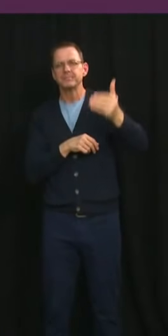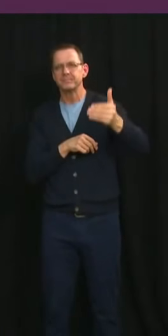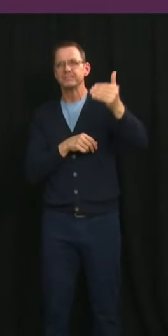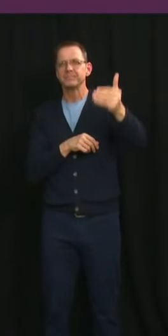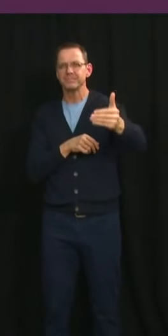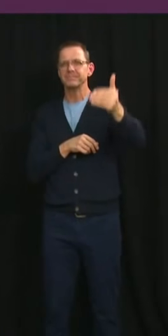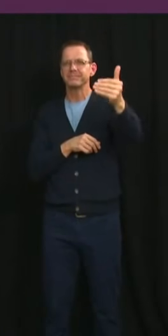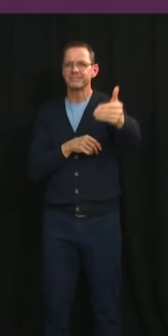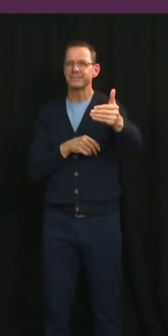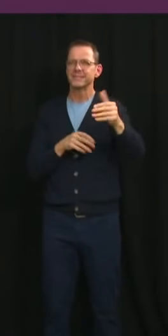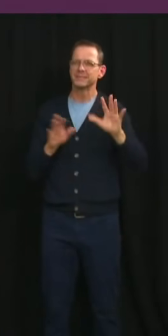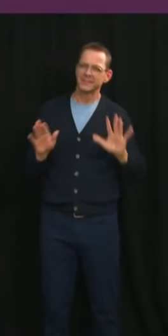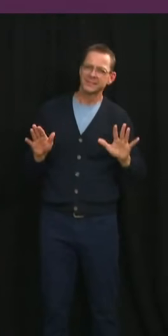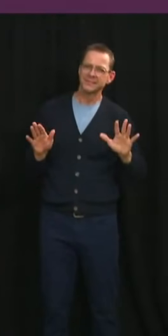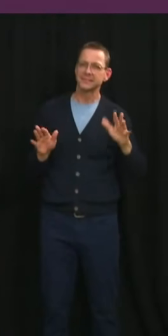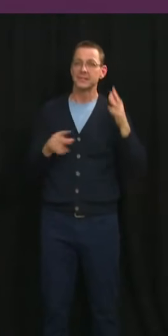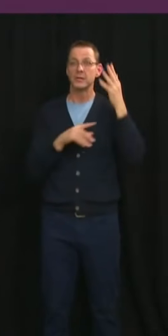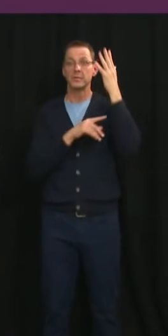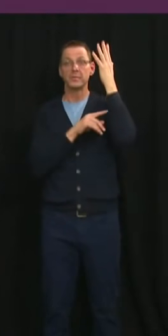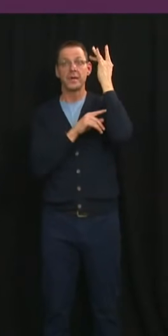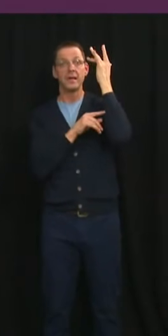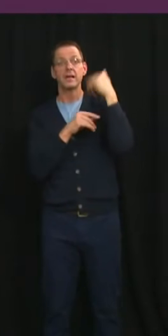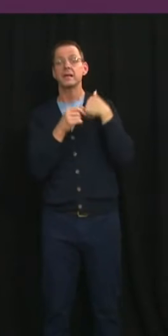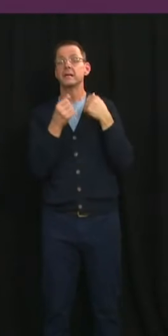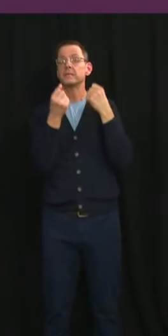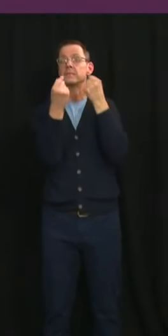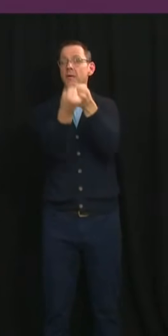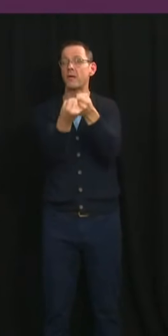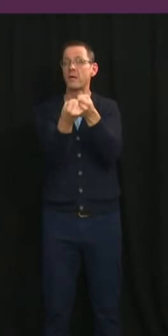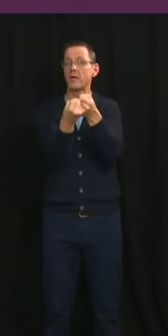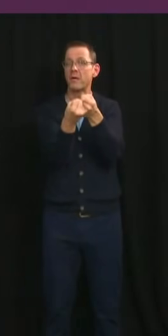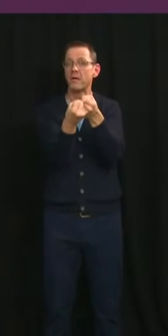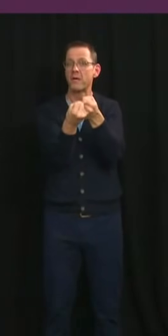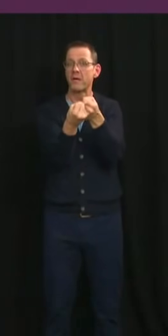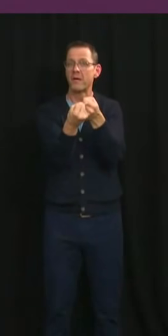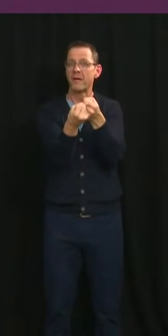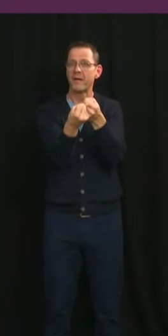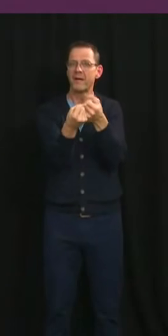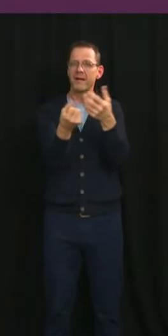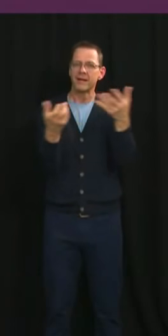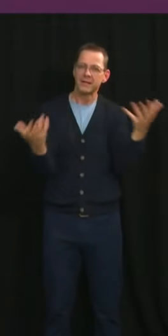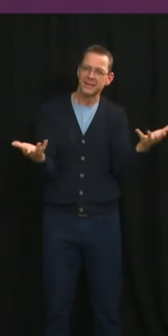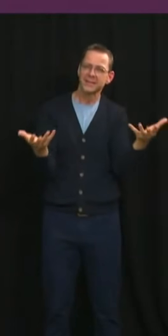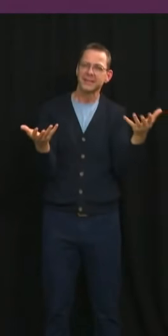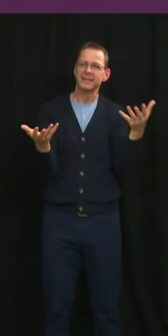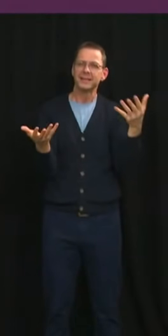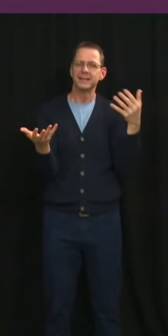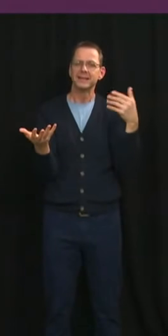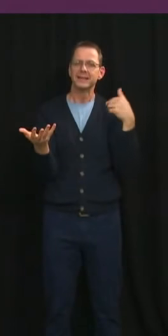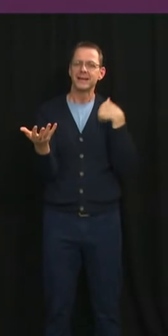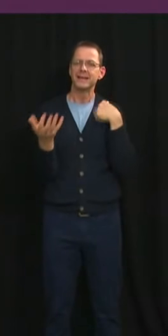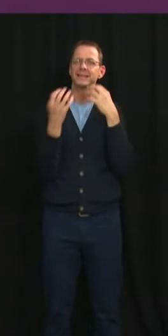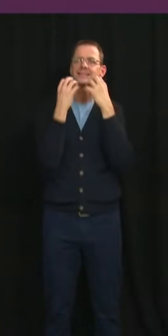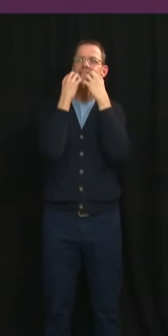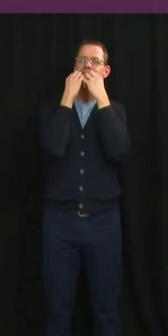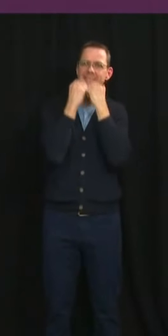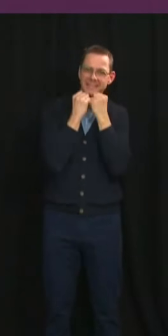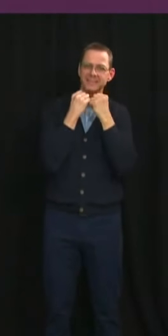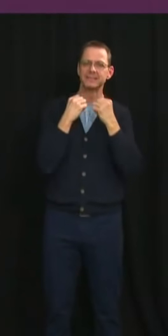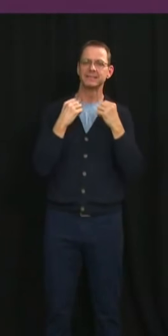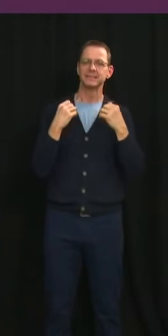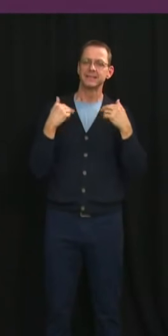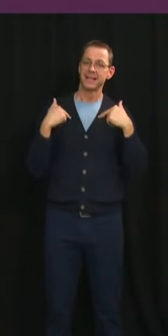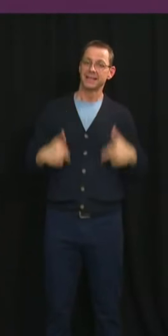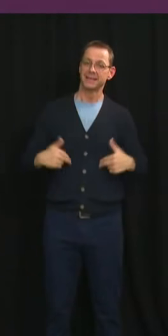my belief in the sanctity of human life, and particularly a moral obligation that we bear as a society, that we